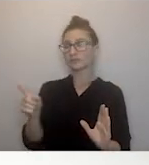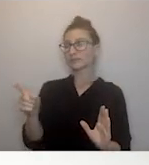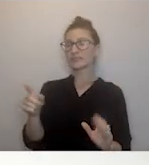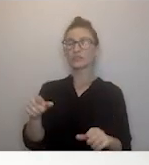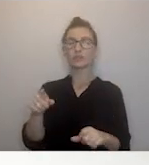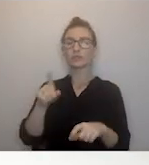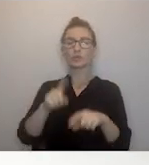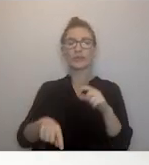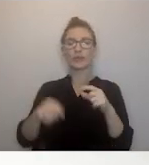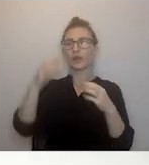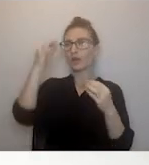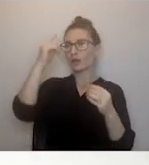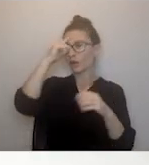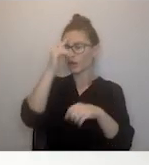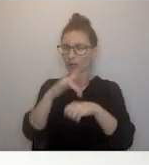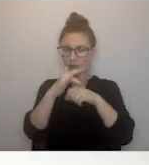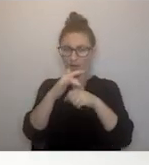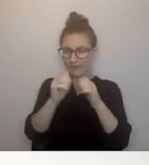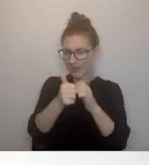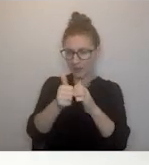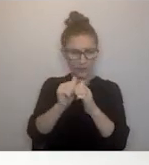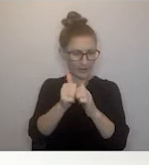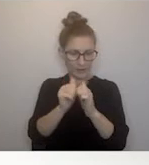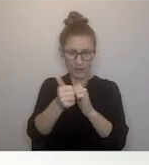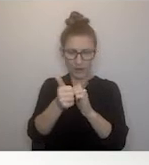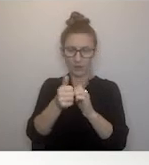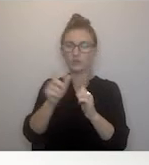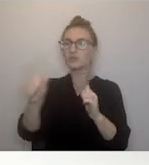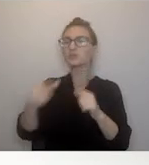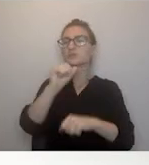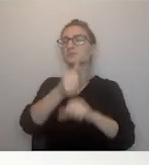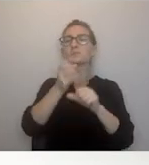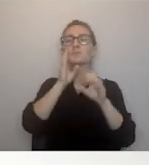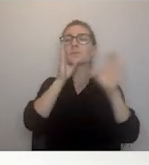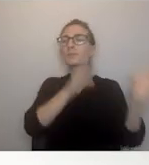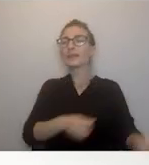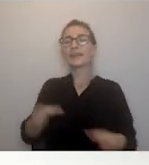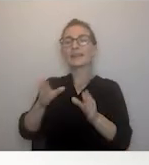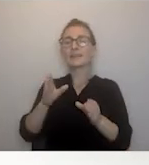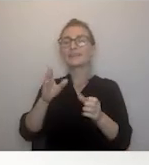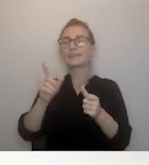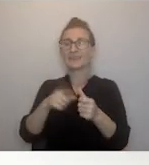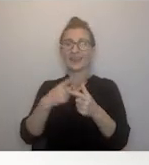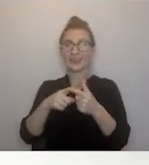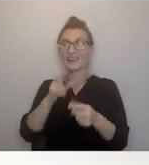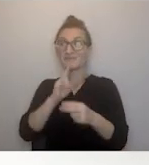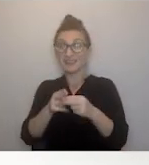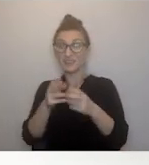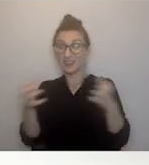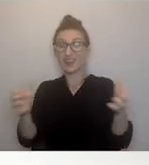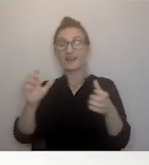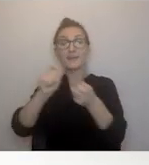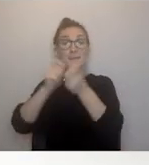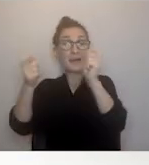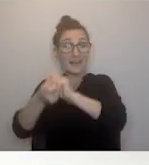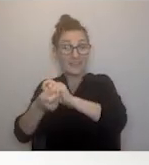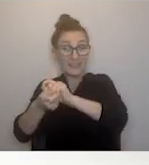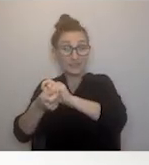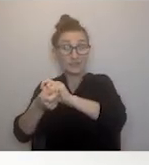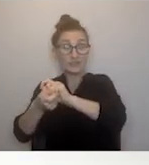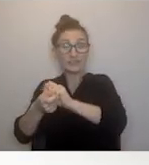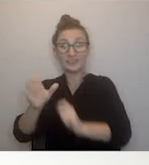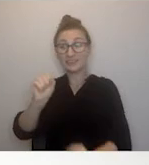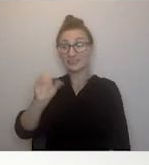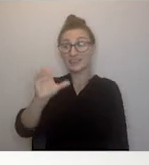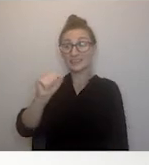group. You can't get too hung up in how you're going to do something. You need to know what your plan is, but as I mentioned a lot today on every slide,